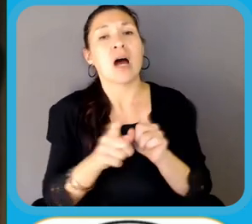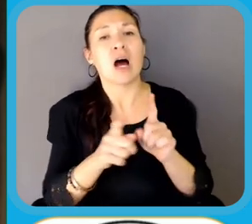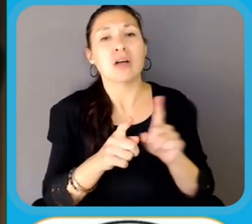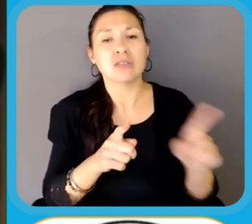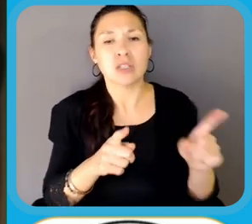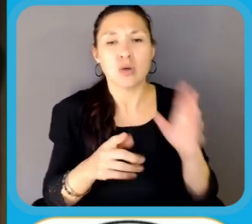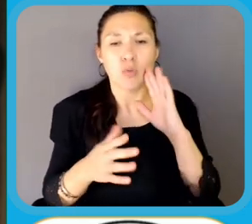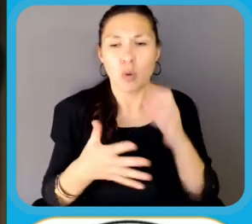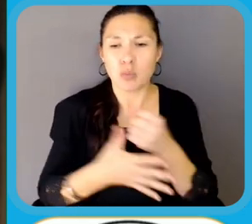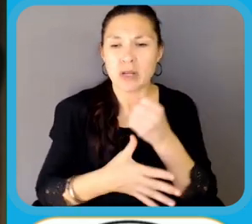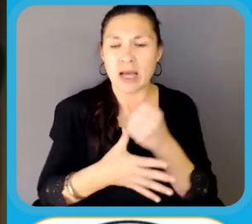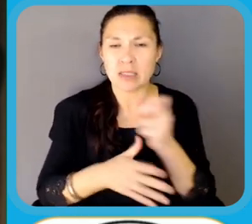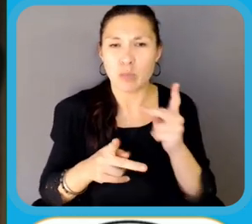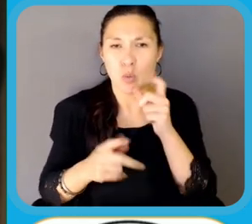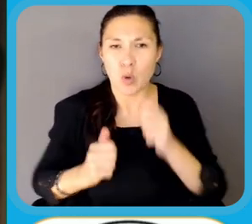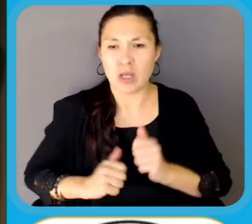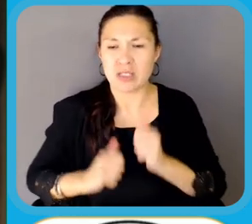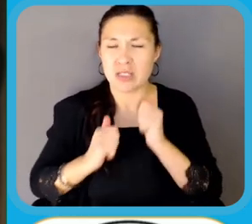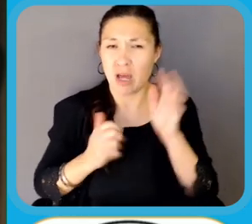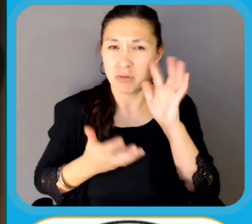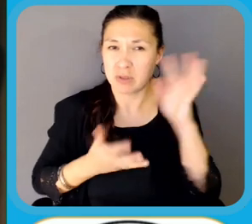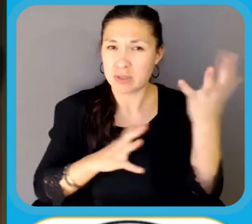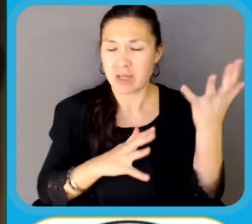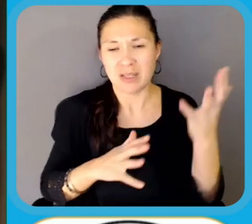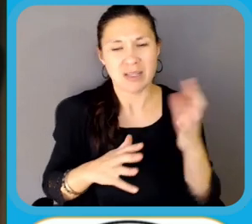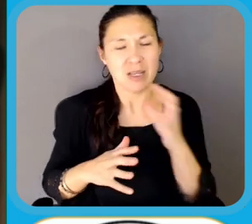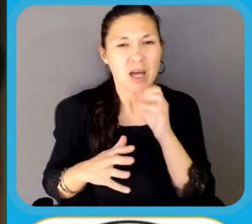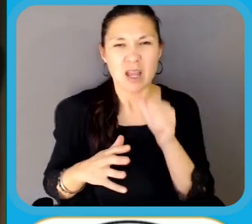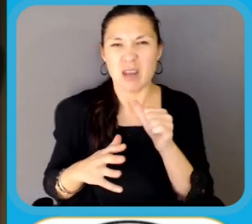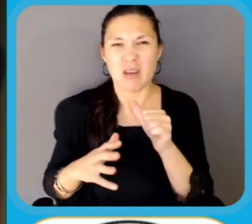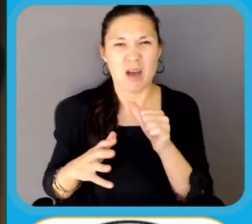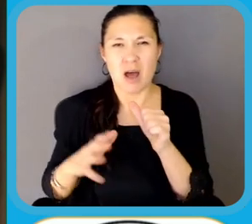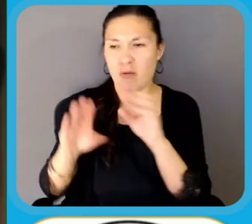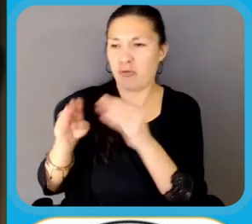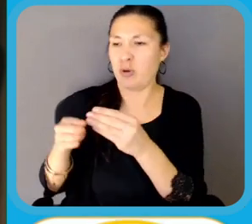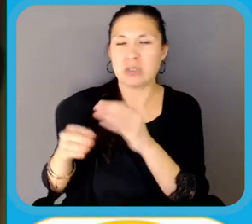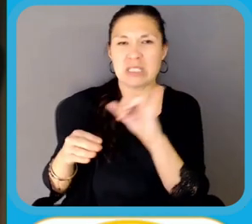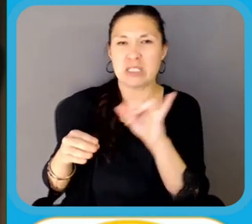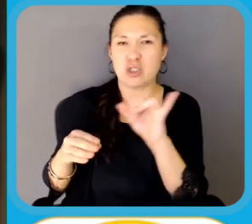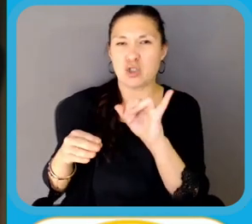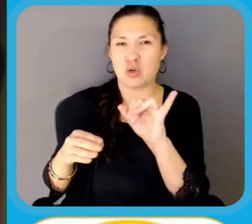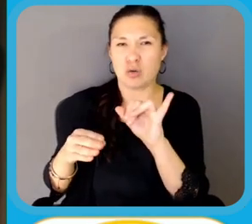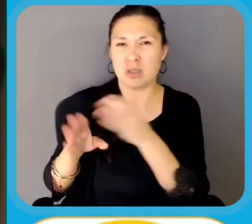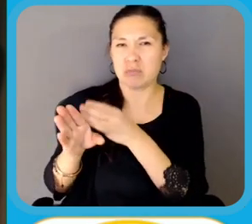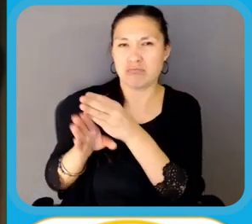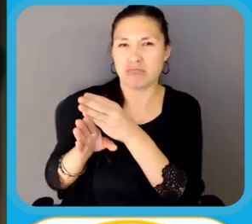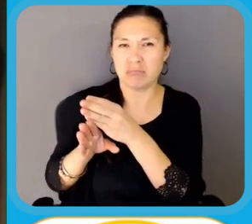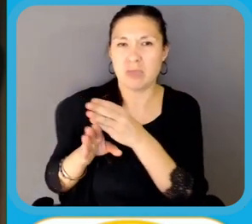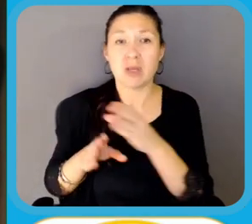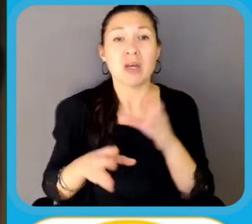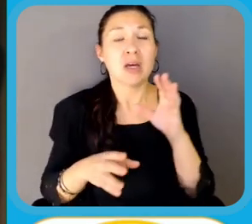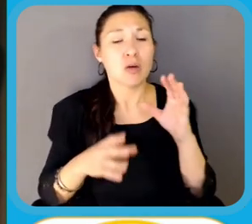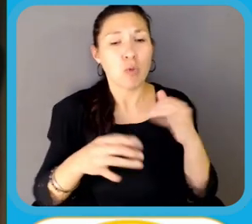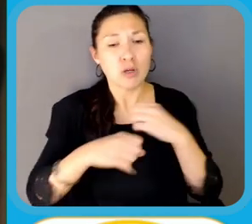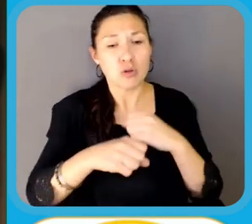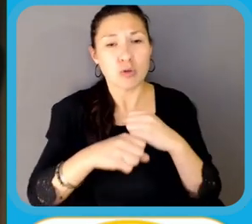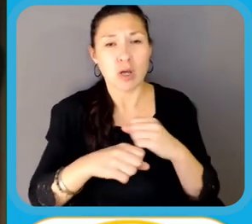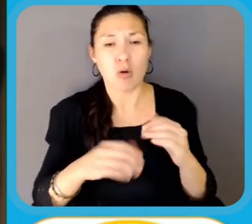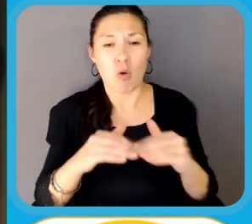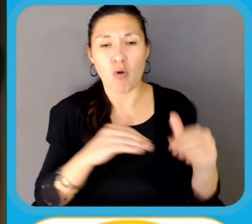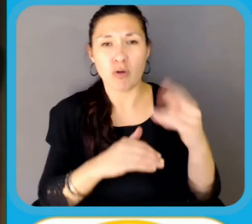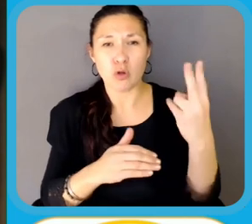disaster over the bidding of the insurance industry, including by protecting more than 2 million policyholders